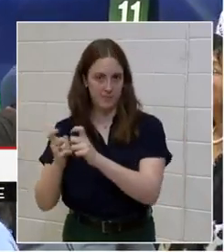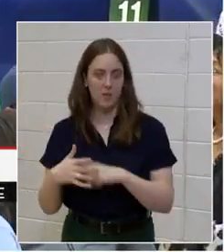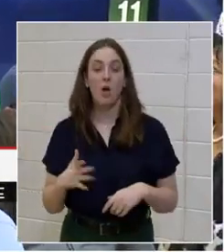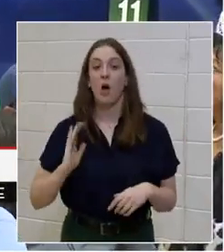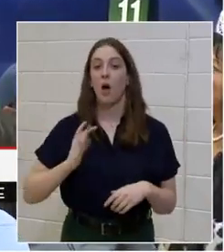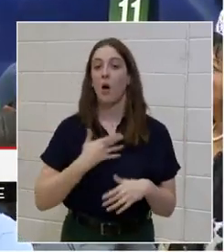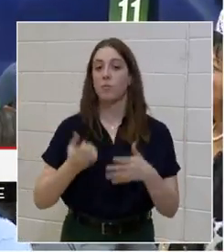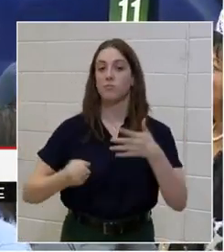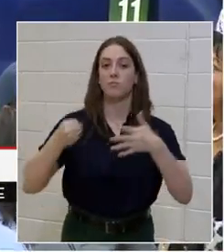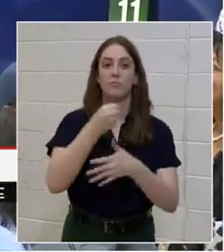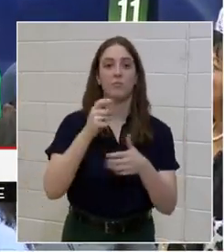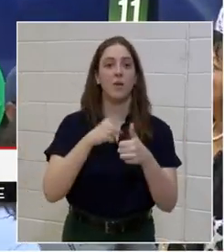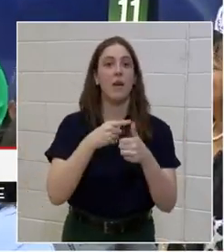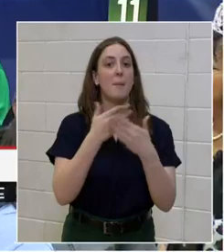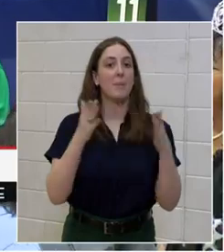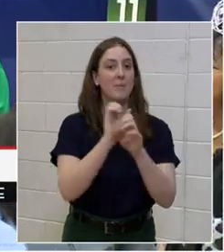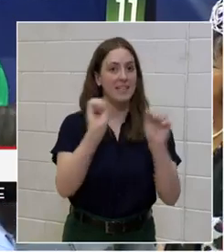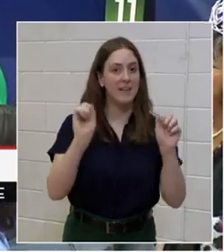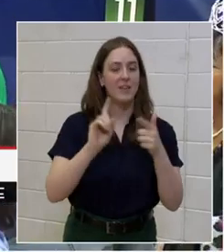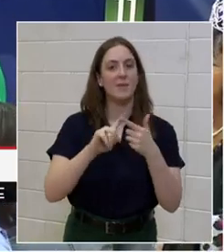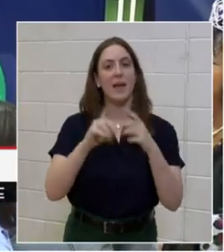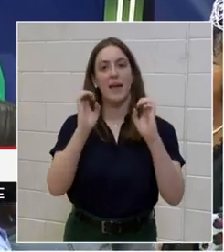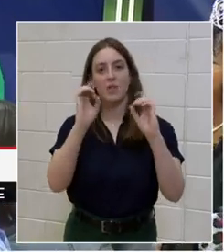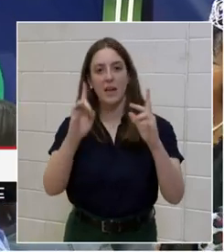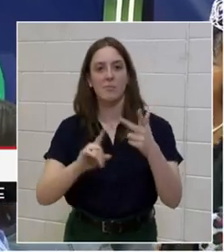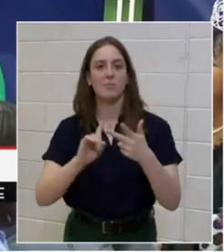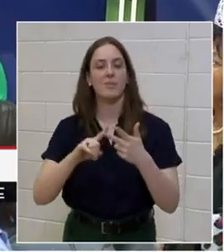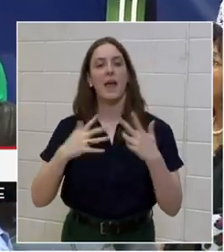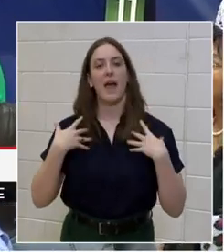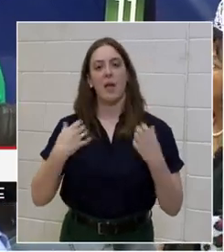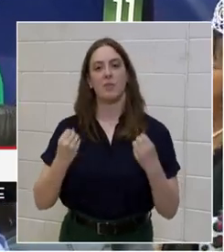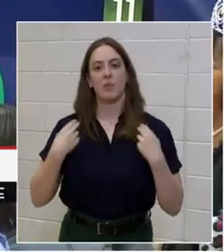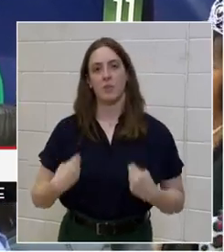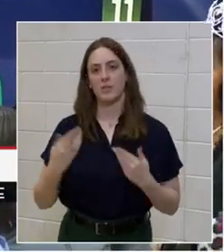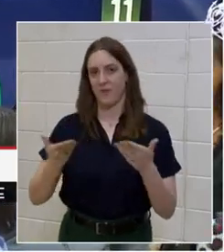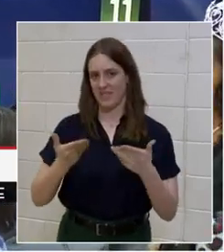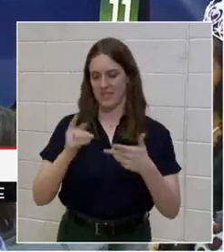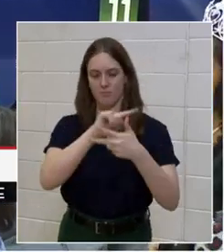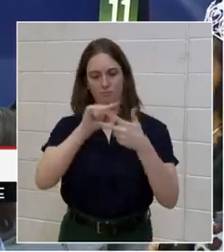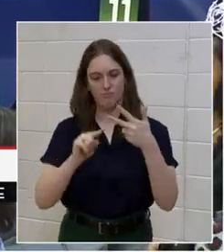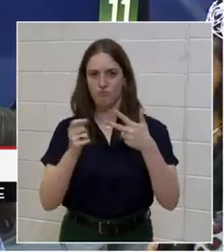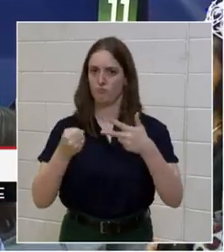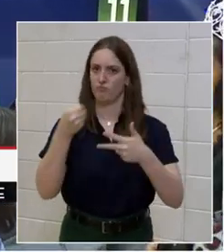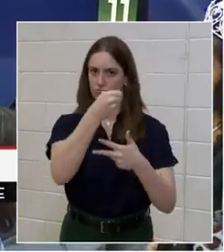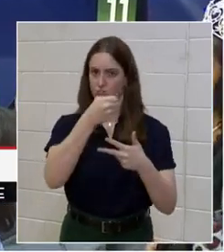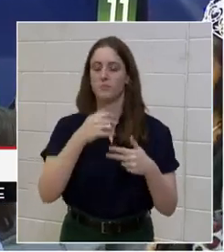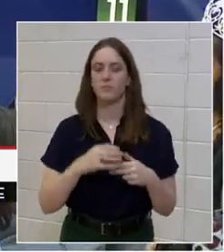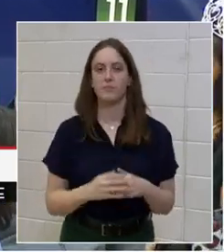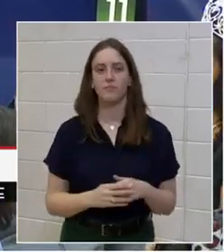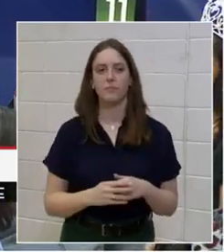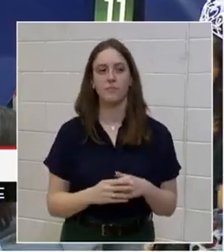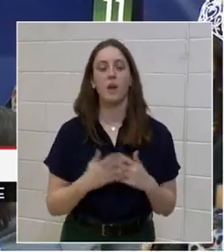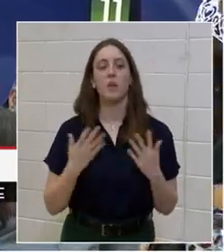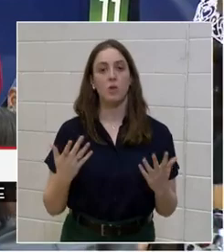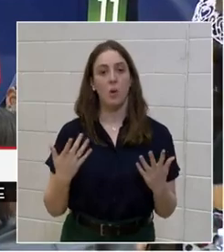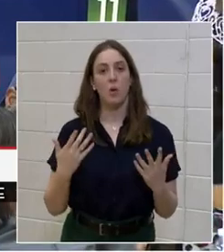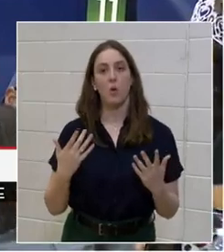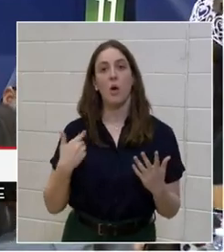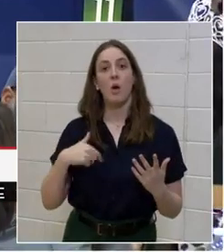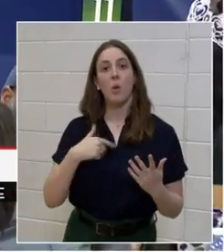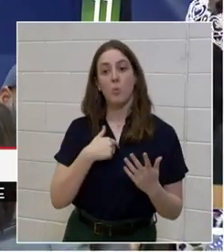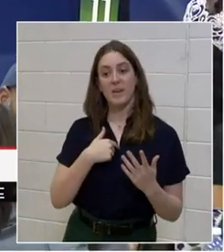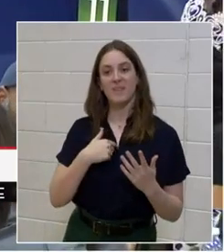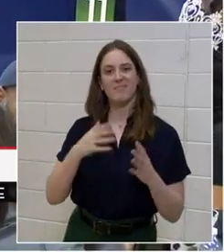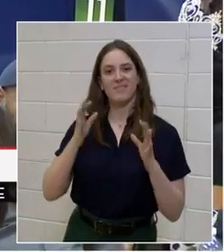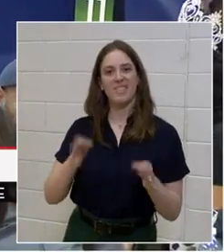were public safety, education and workforce, and health and human services. So we took away, instead of a